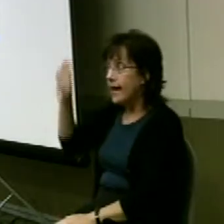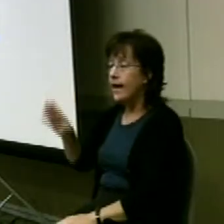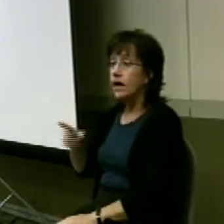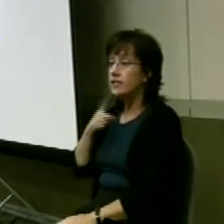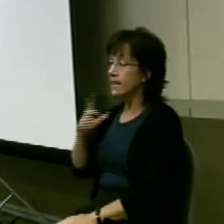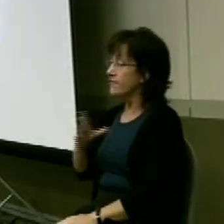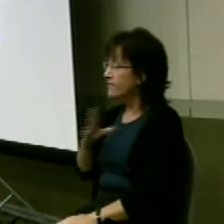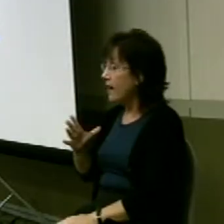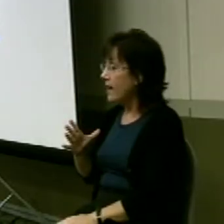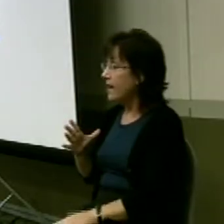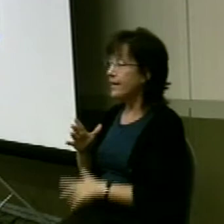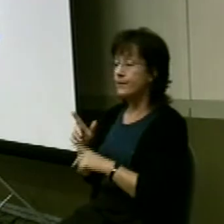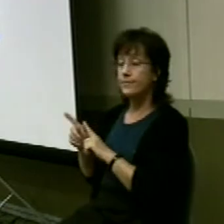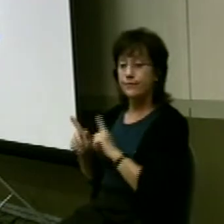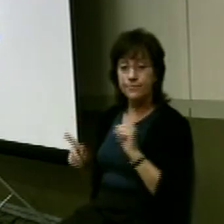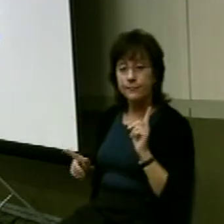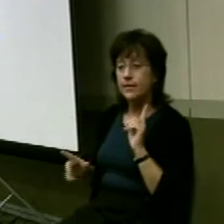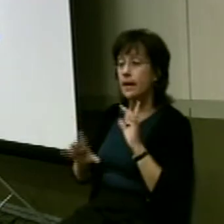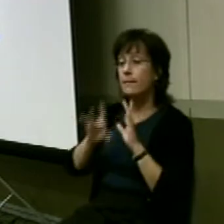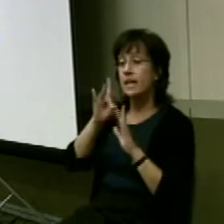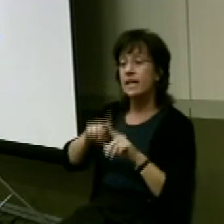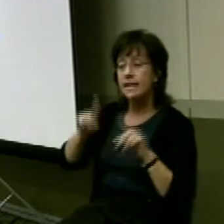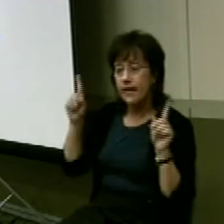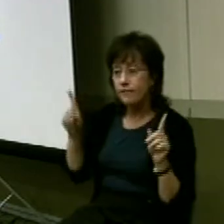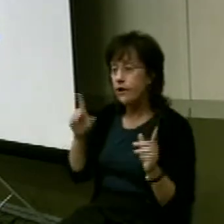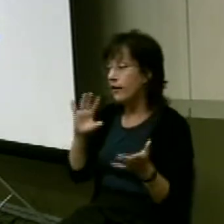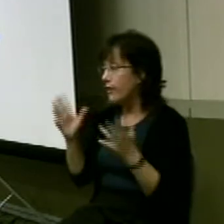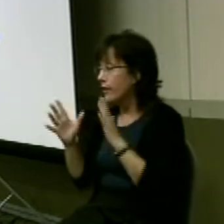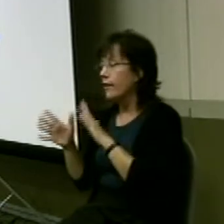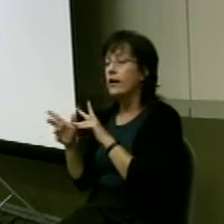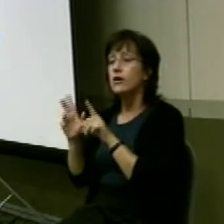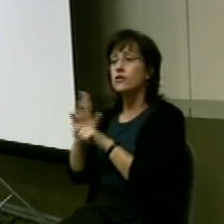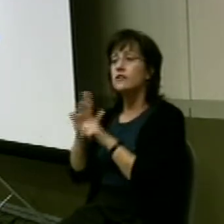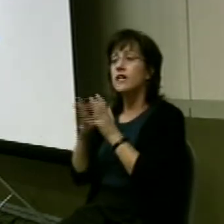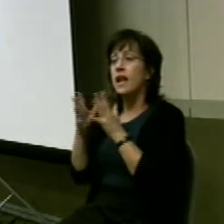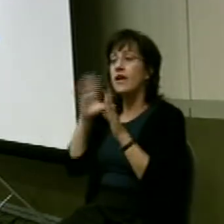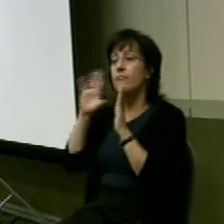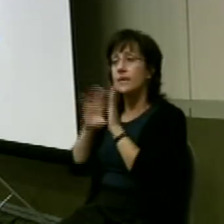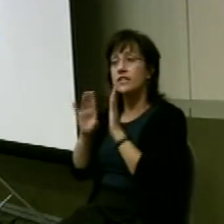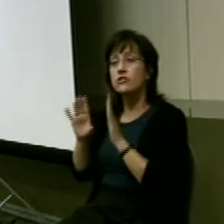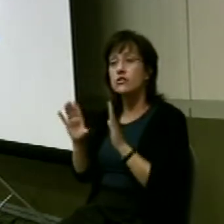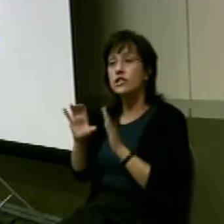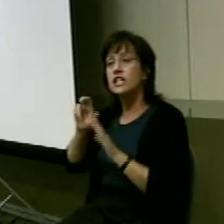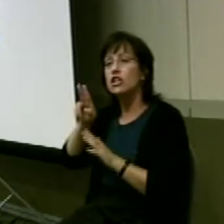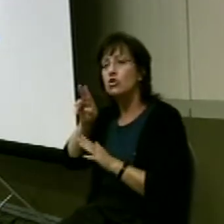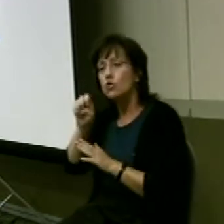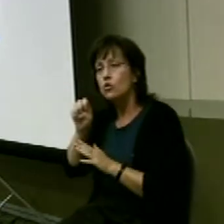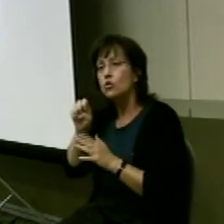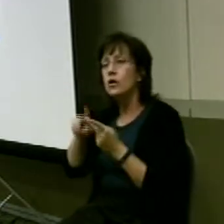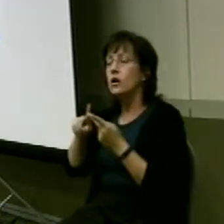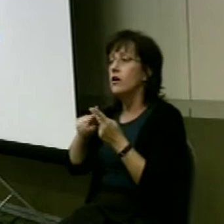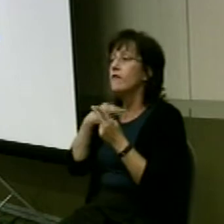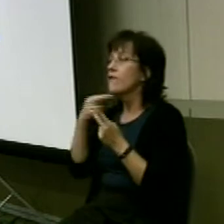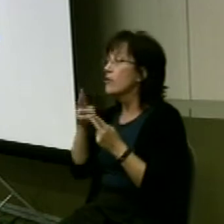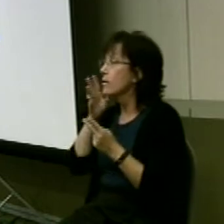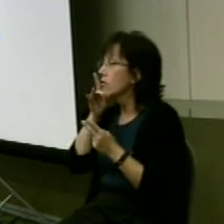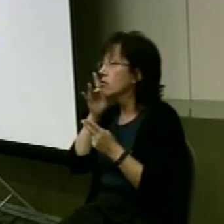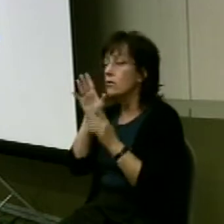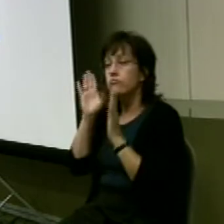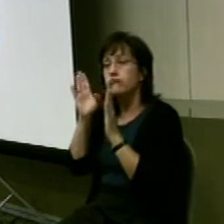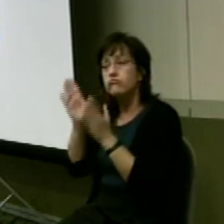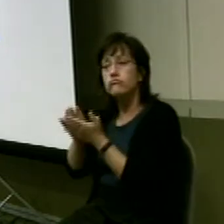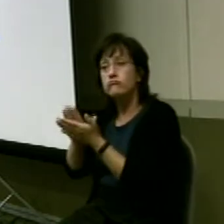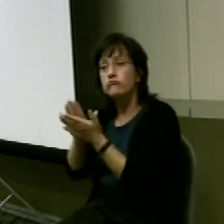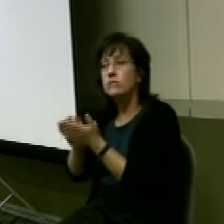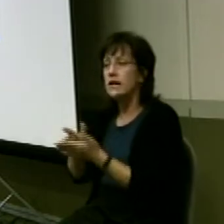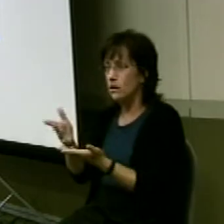so raising the hand, saying fine, picking different, etc. And we used lots of picture cues, verbal praise, because